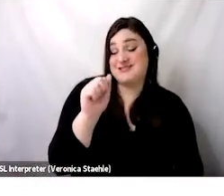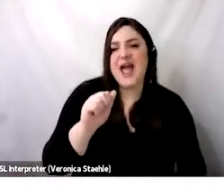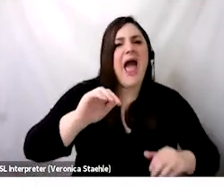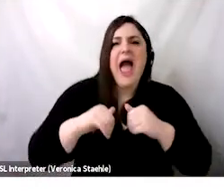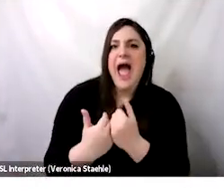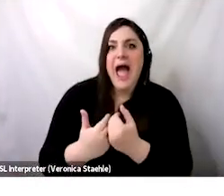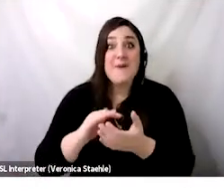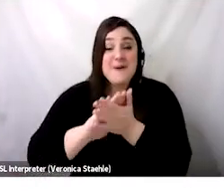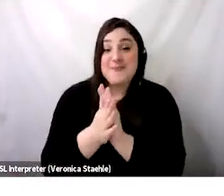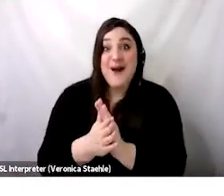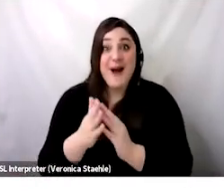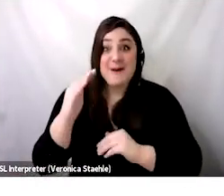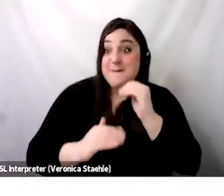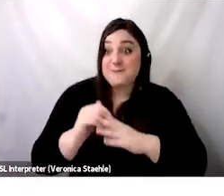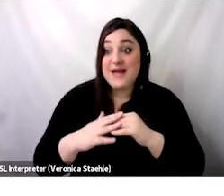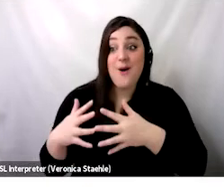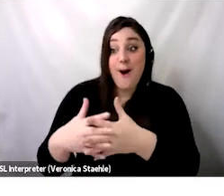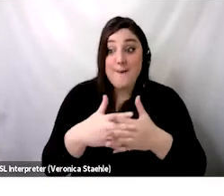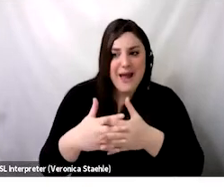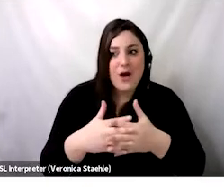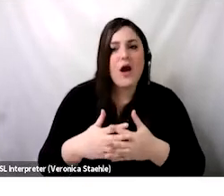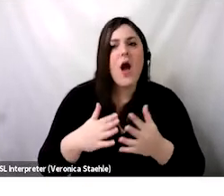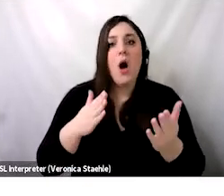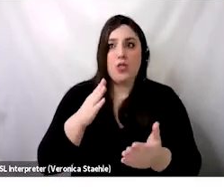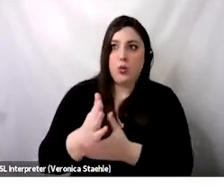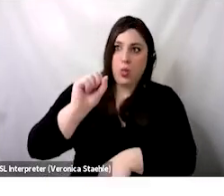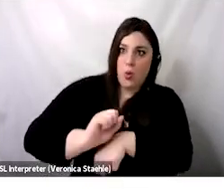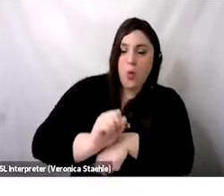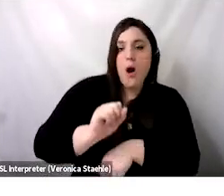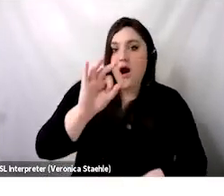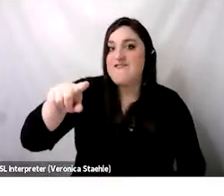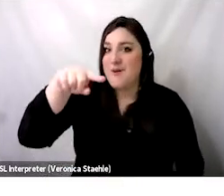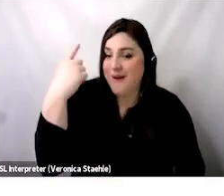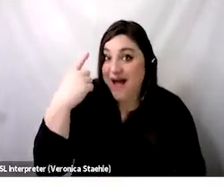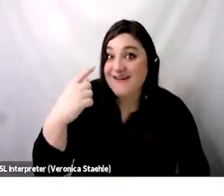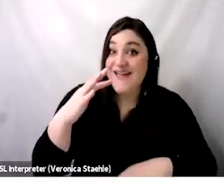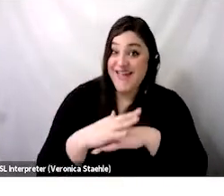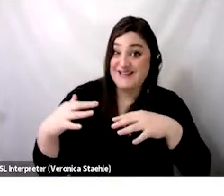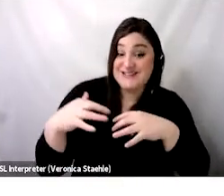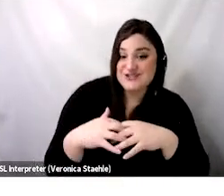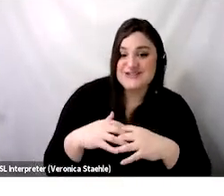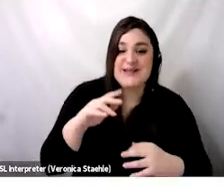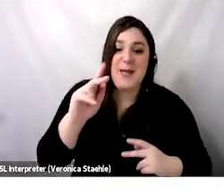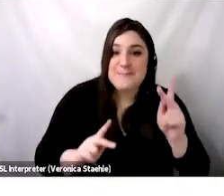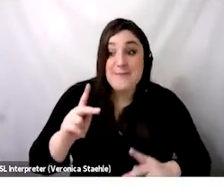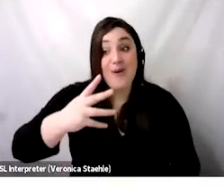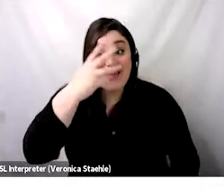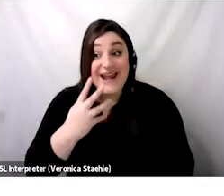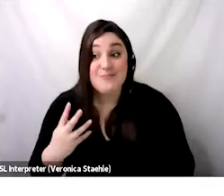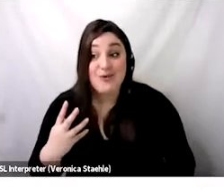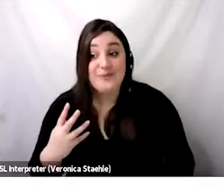enslaved, indigenous, and immigrant people. The food that you eat, the clothes that you